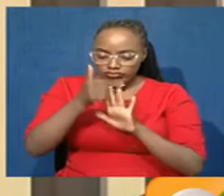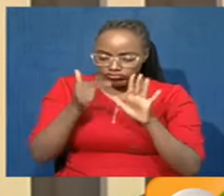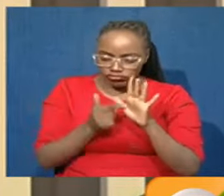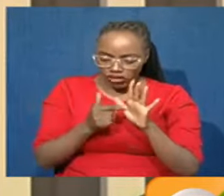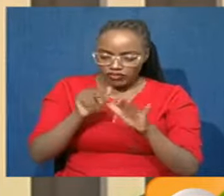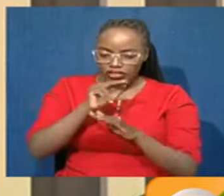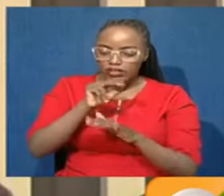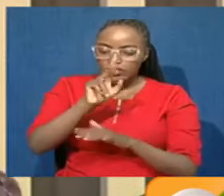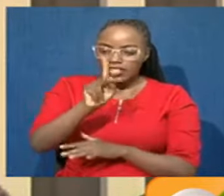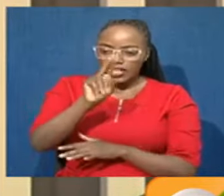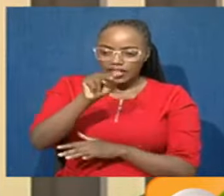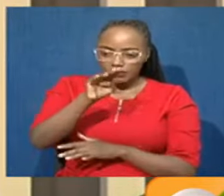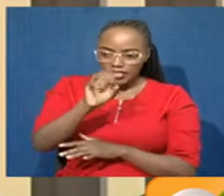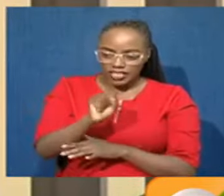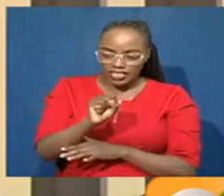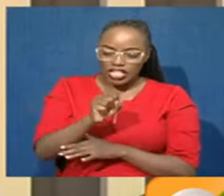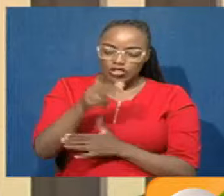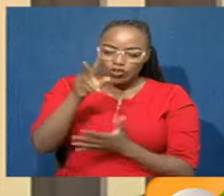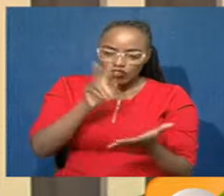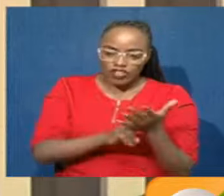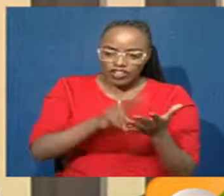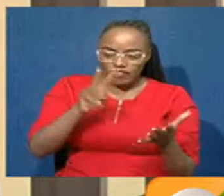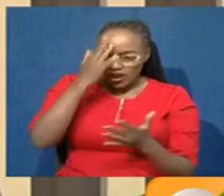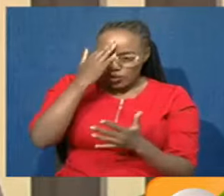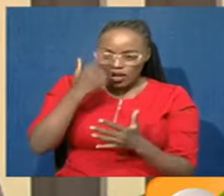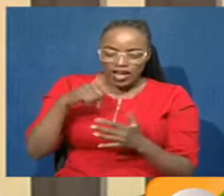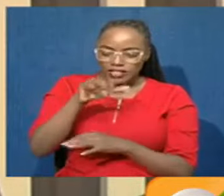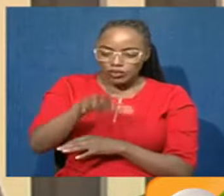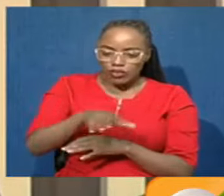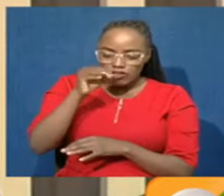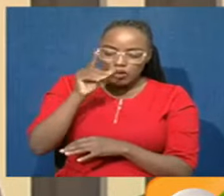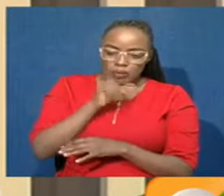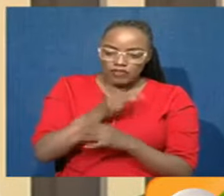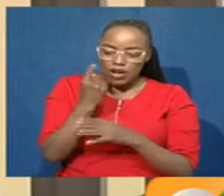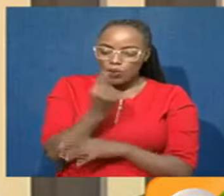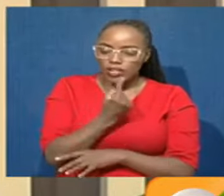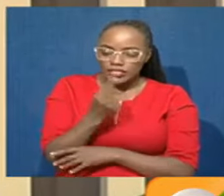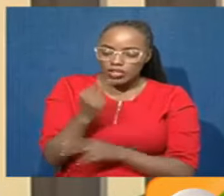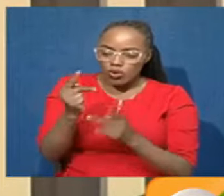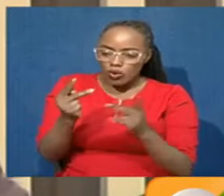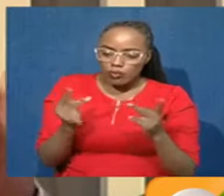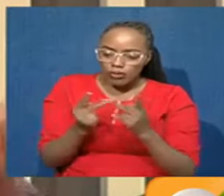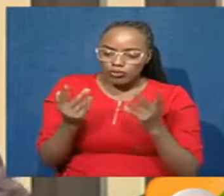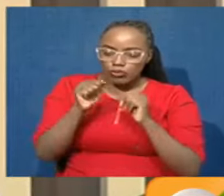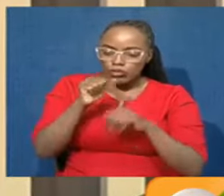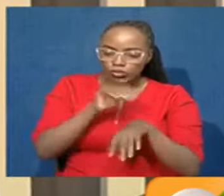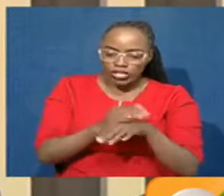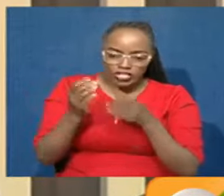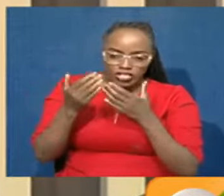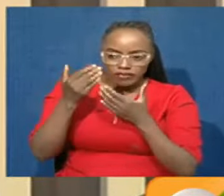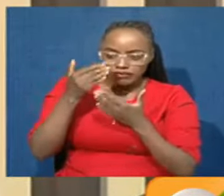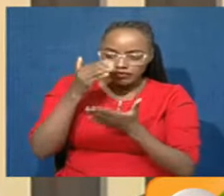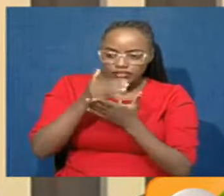National Registration Bureau to verify, because we've taken that to be our single source of truth now, because all of us have the